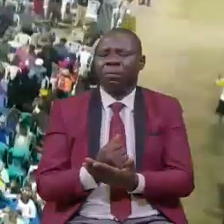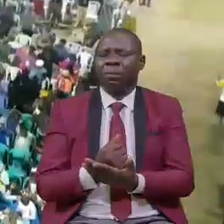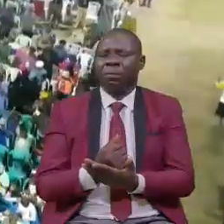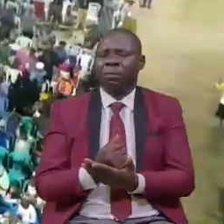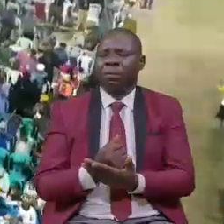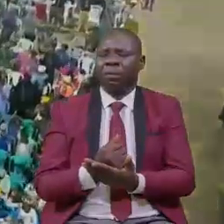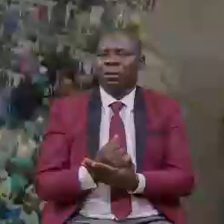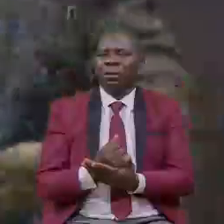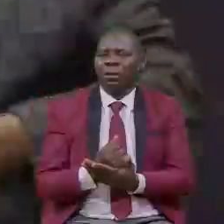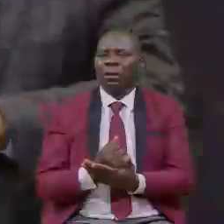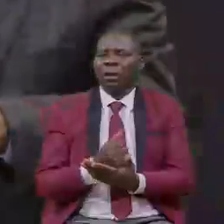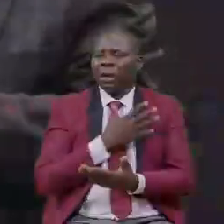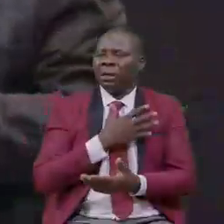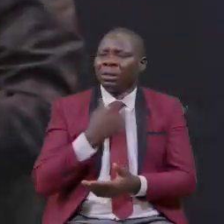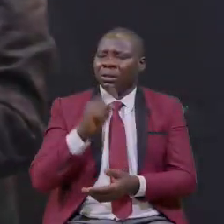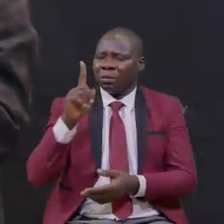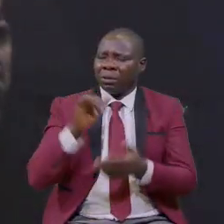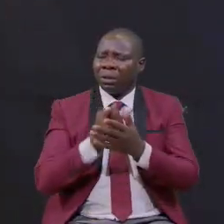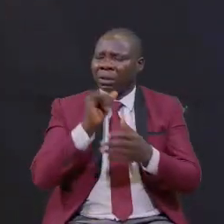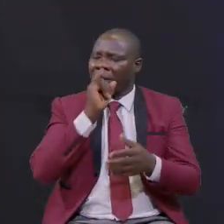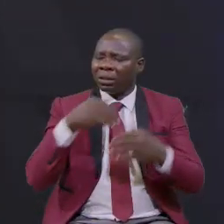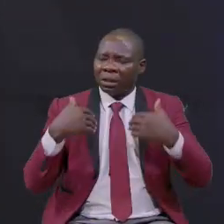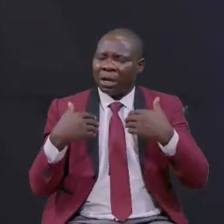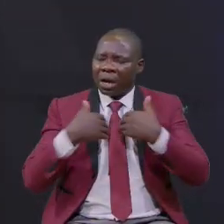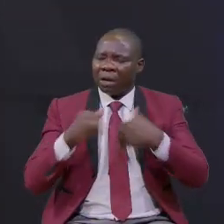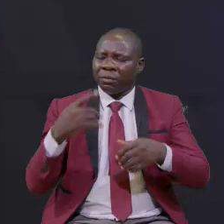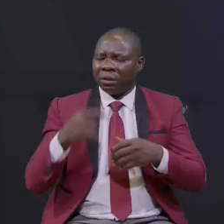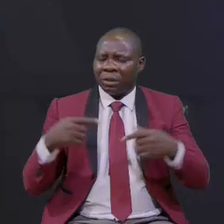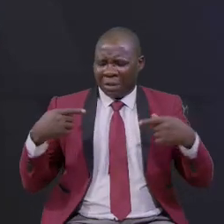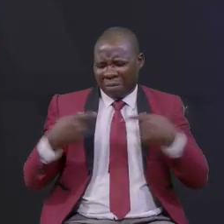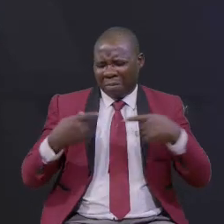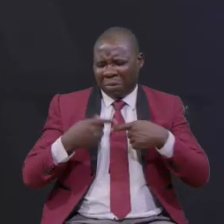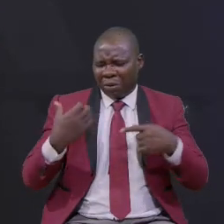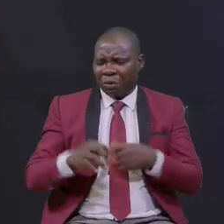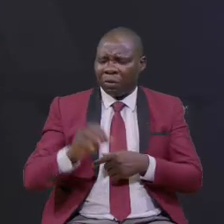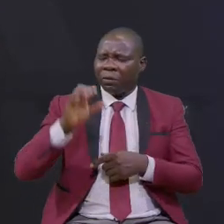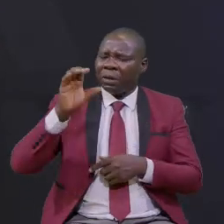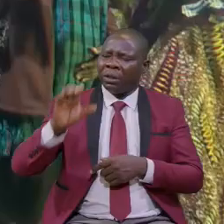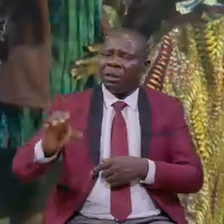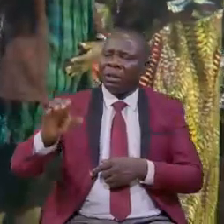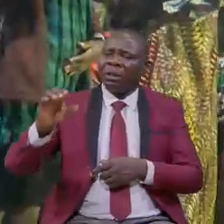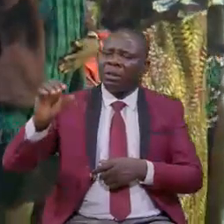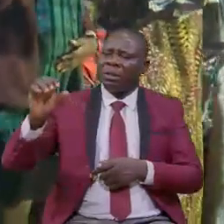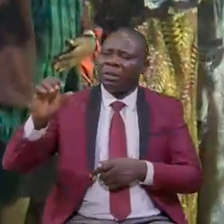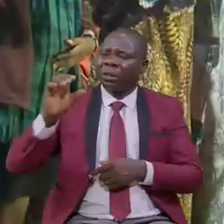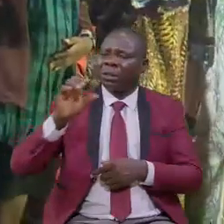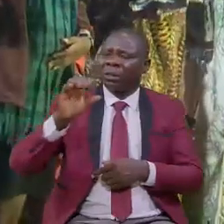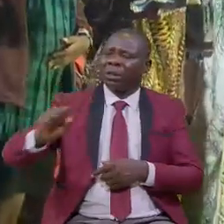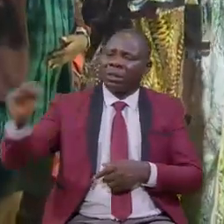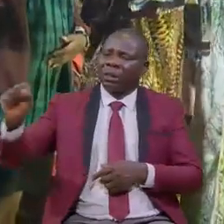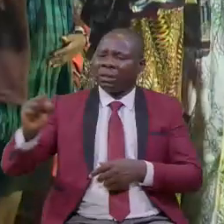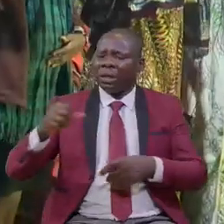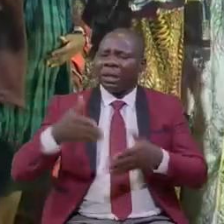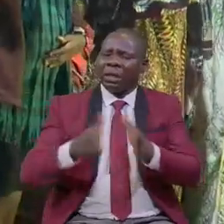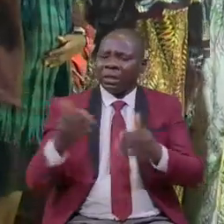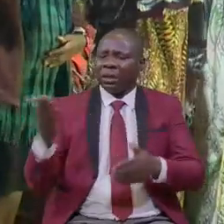Anyone that is having the pain of a sickle cell, let there be calmness in your body right now. Lord,